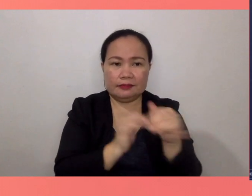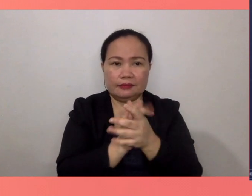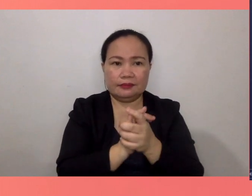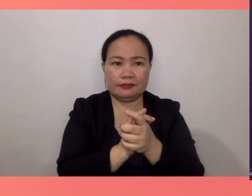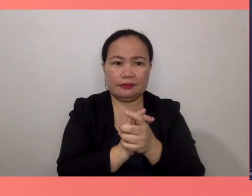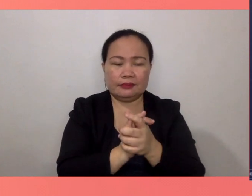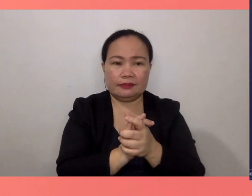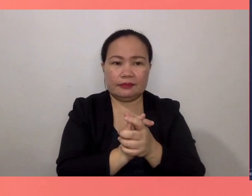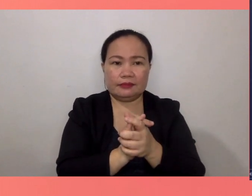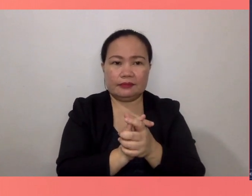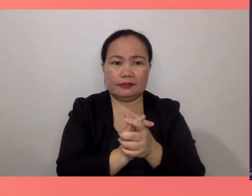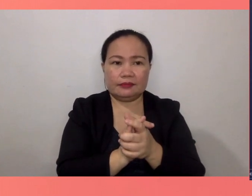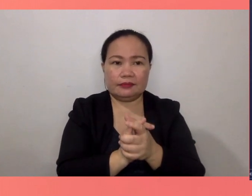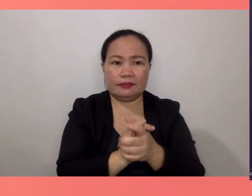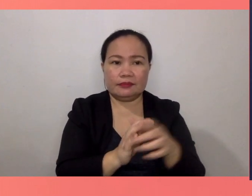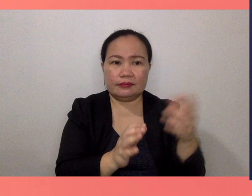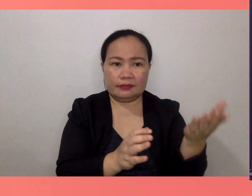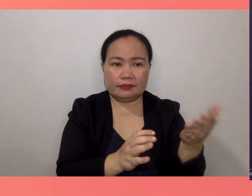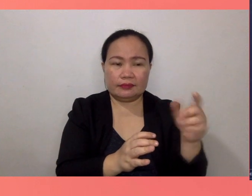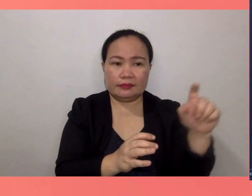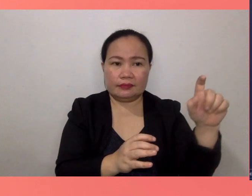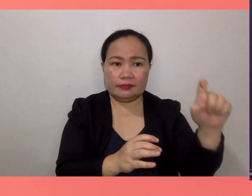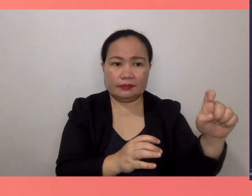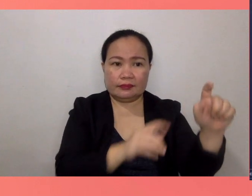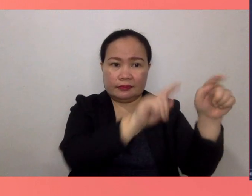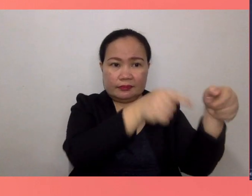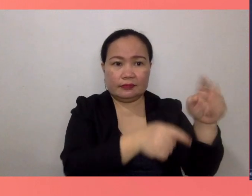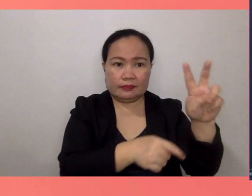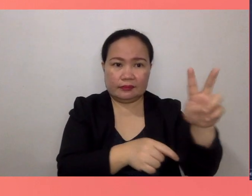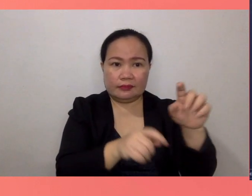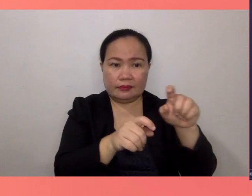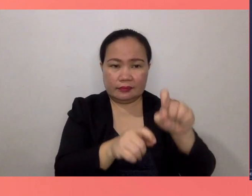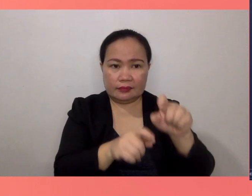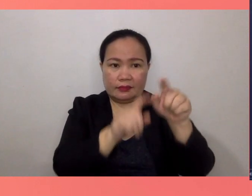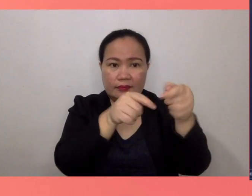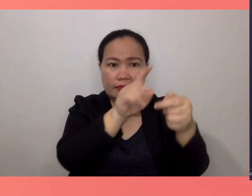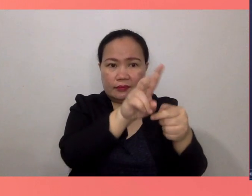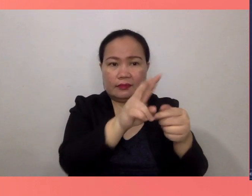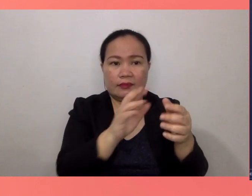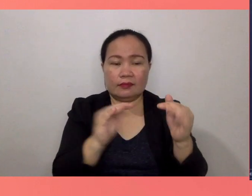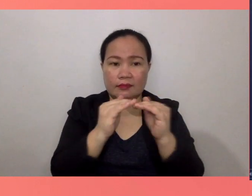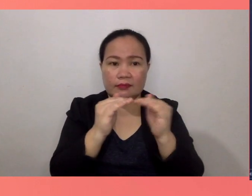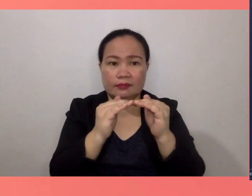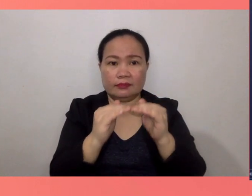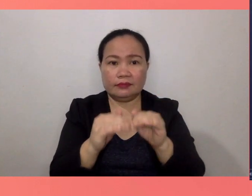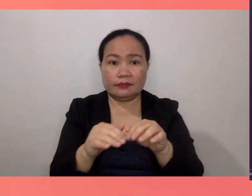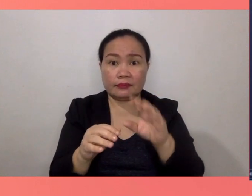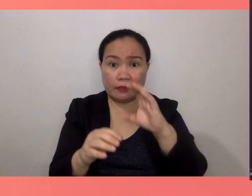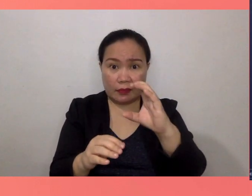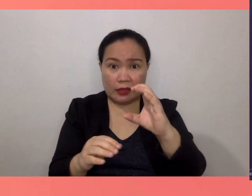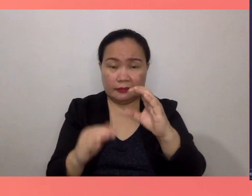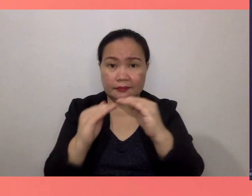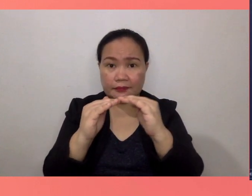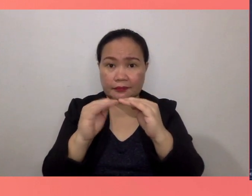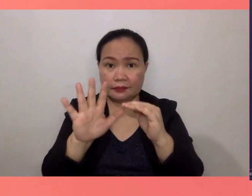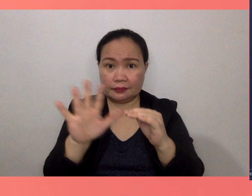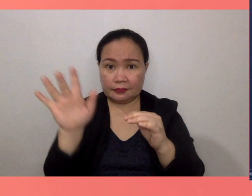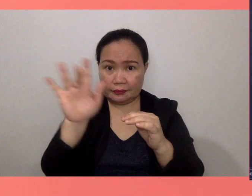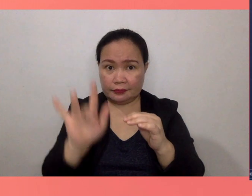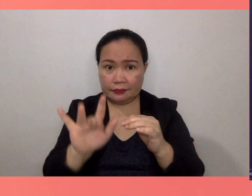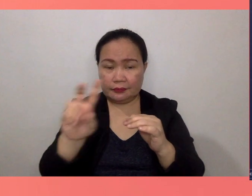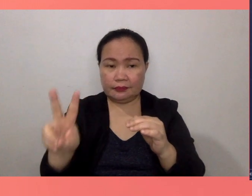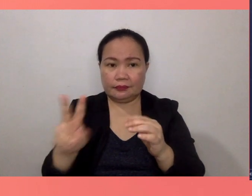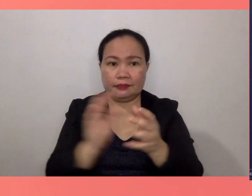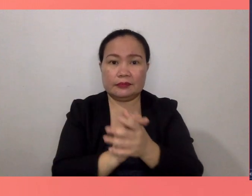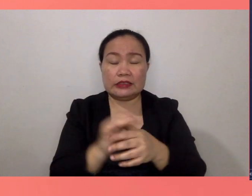na x. Okay, kaya maging x squared plus x squared is equal to, yung c natin dito, itong 5 square root